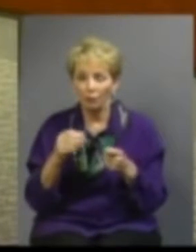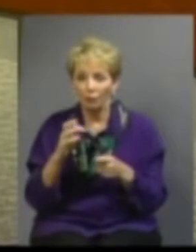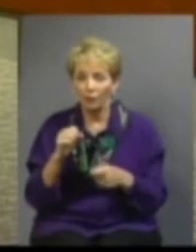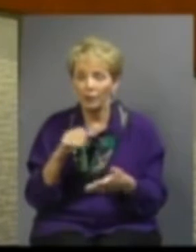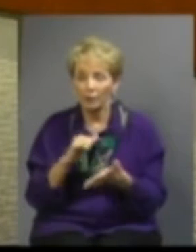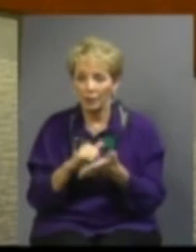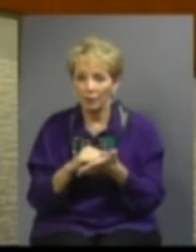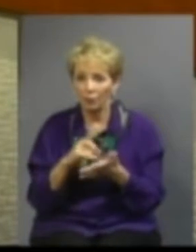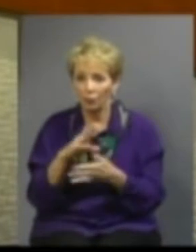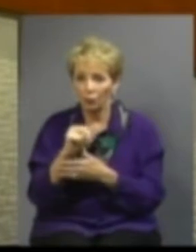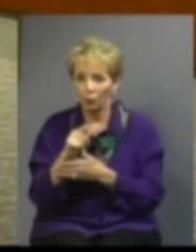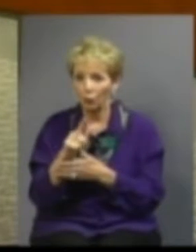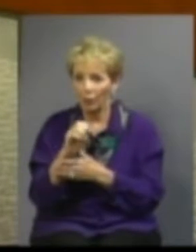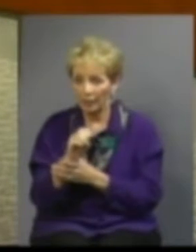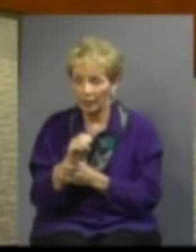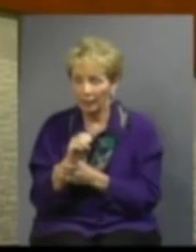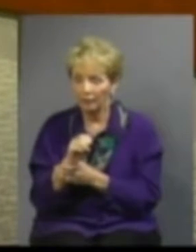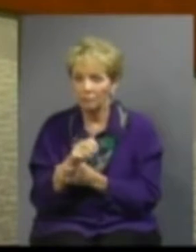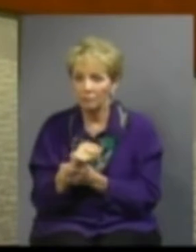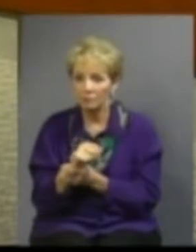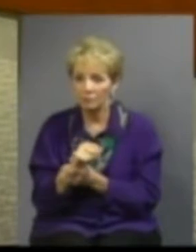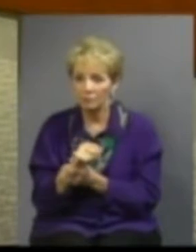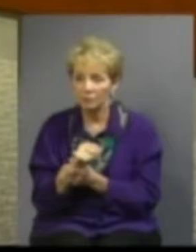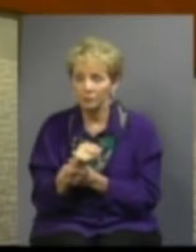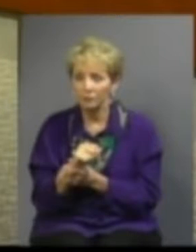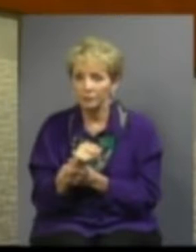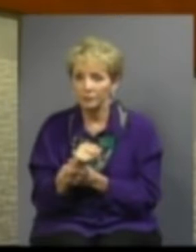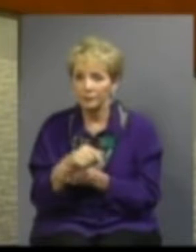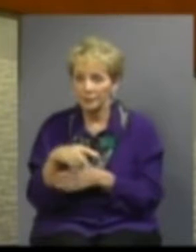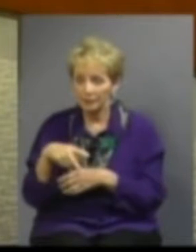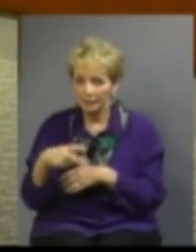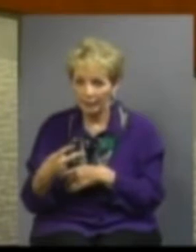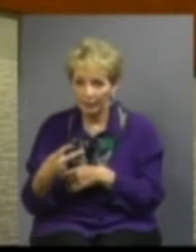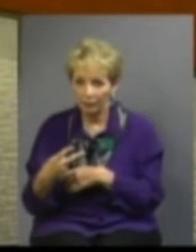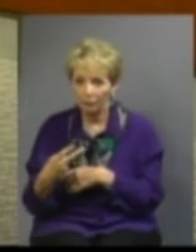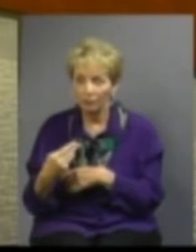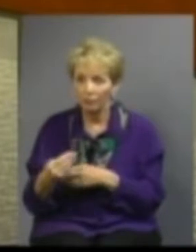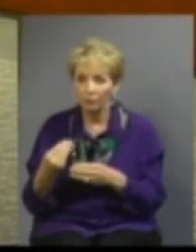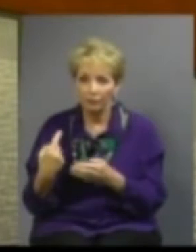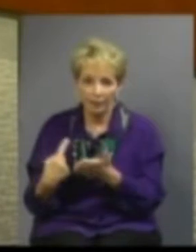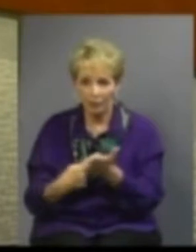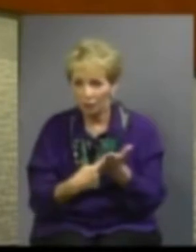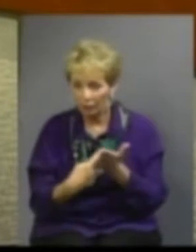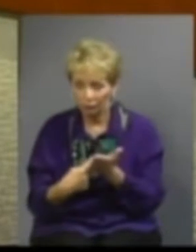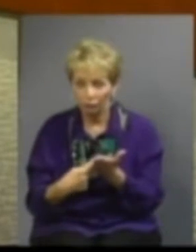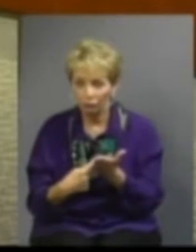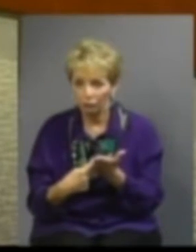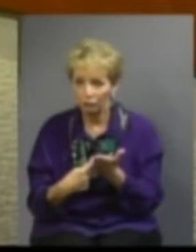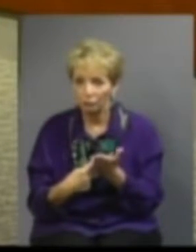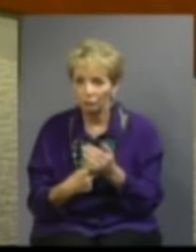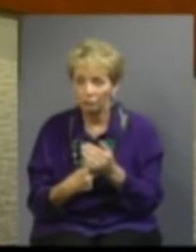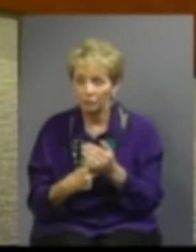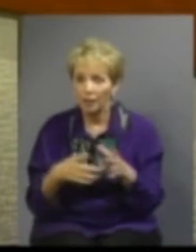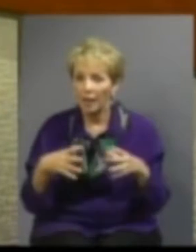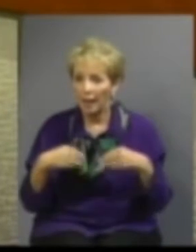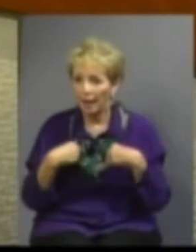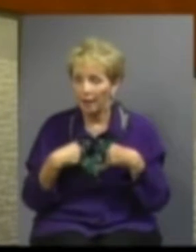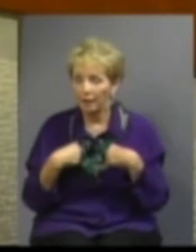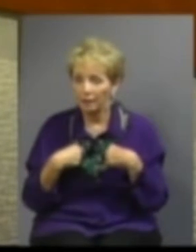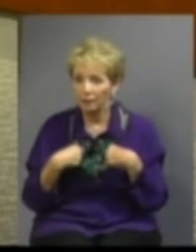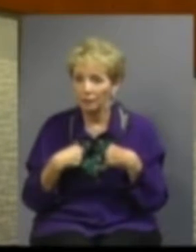the Durley Fabrics Limited Grant. Second. Motion second, discussion. All in favor say aye.